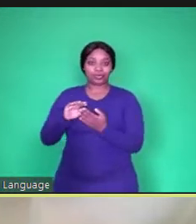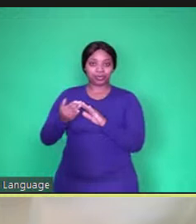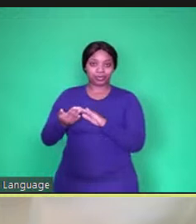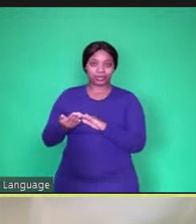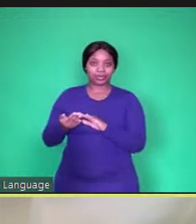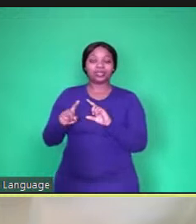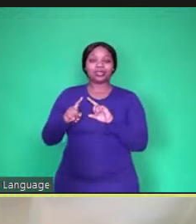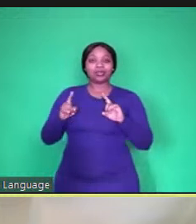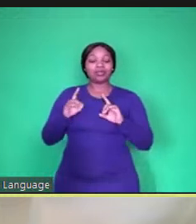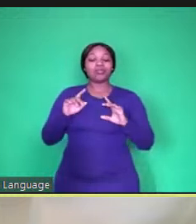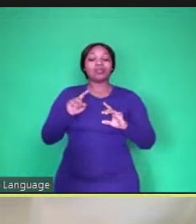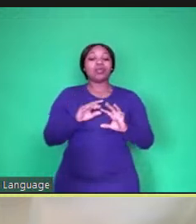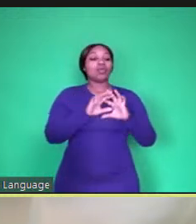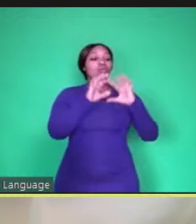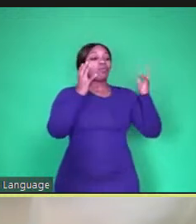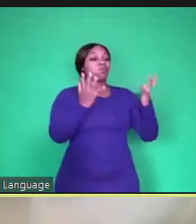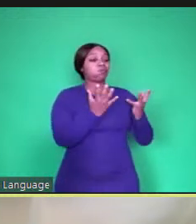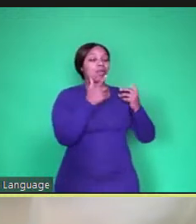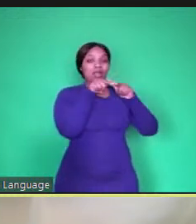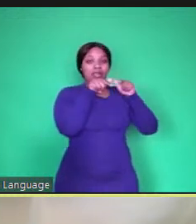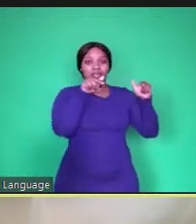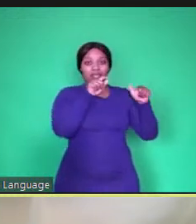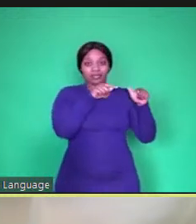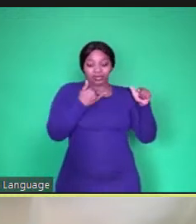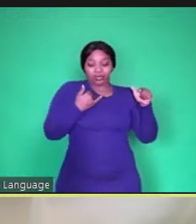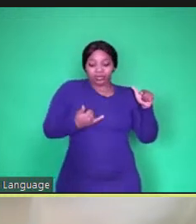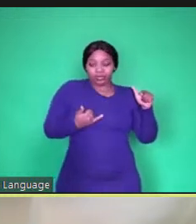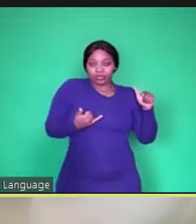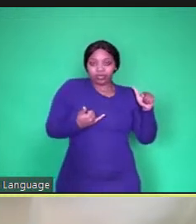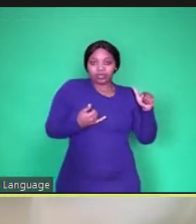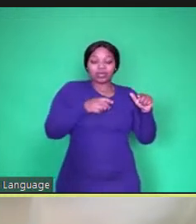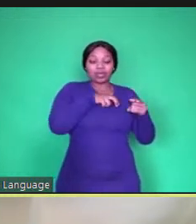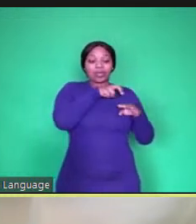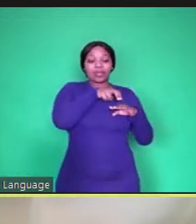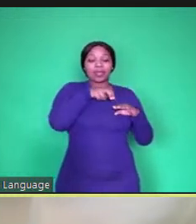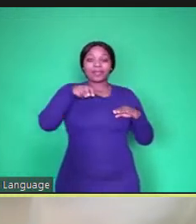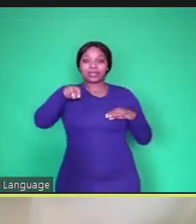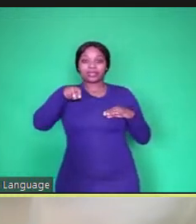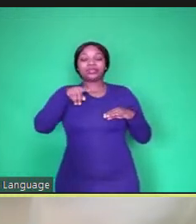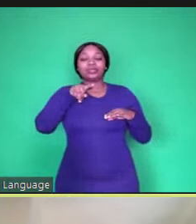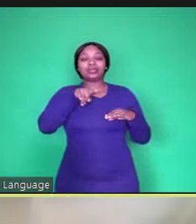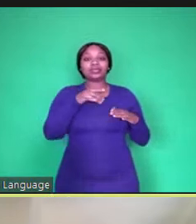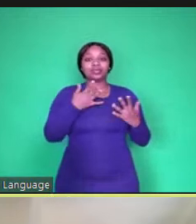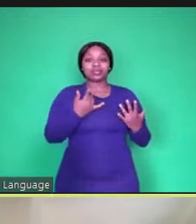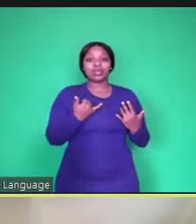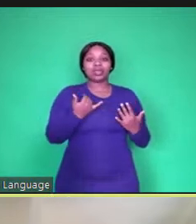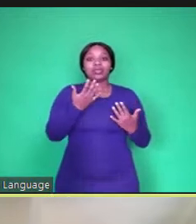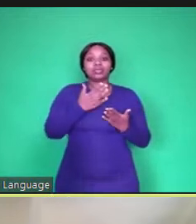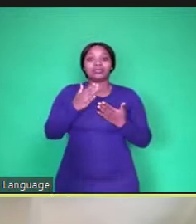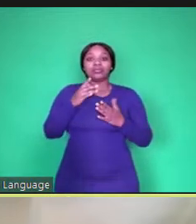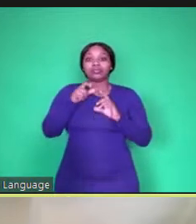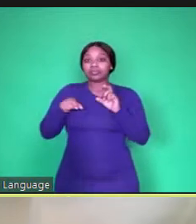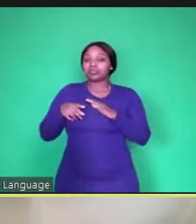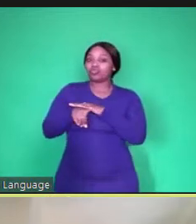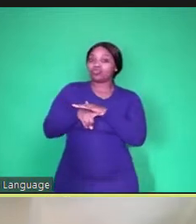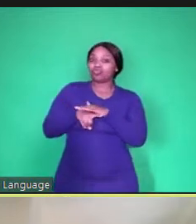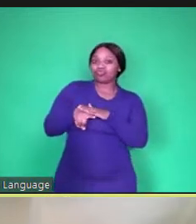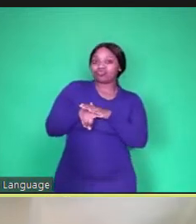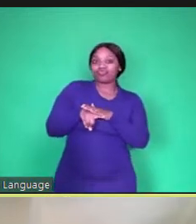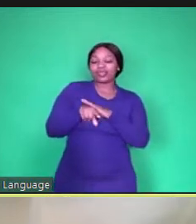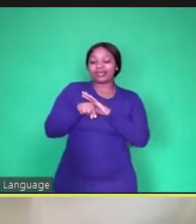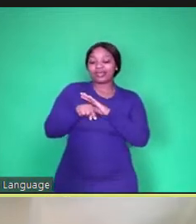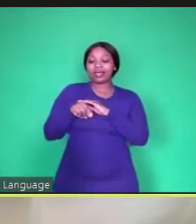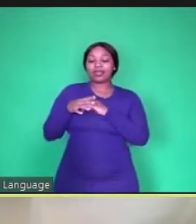level, currently the scale of internal migration, that is people residing out of the district of birth, is 3 times